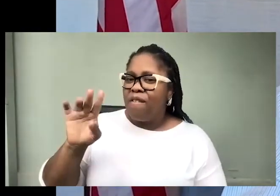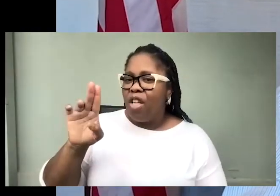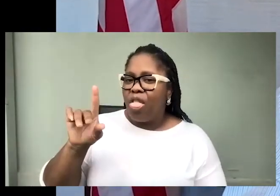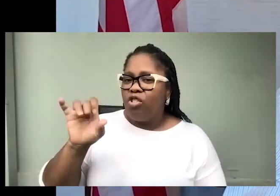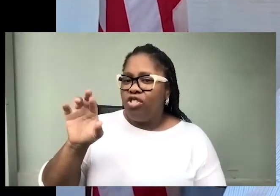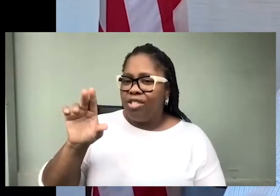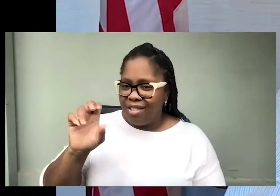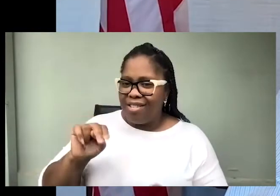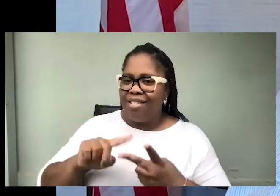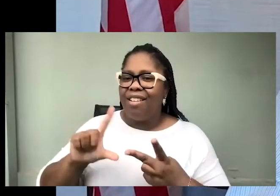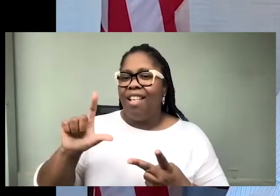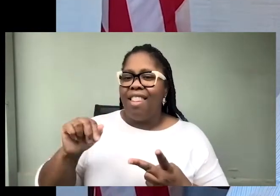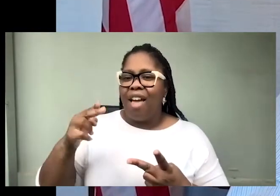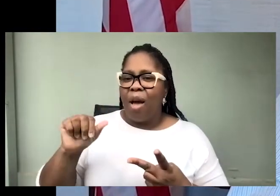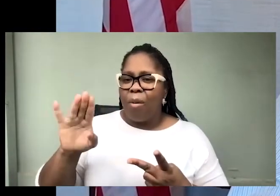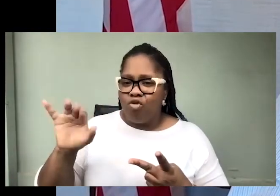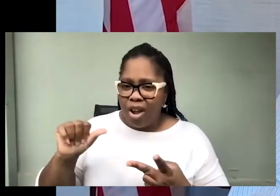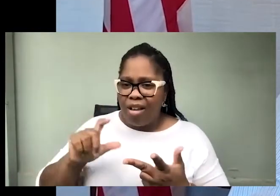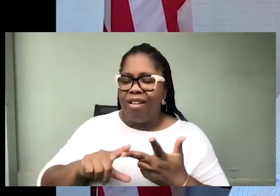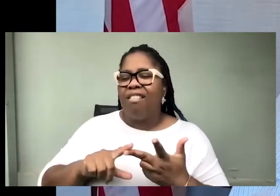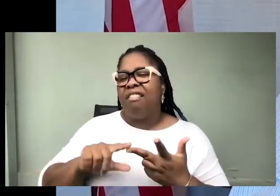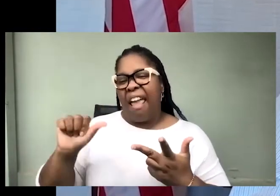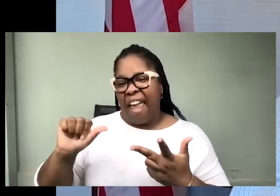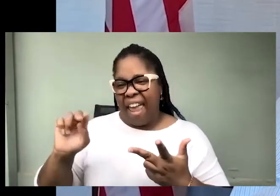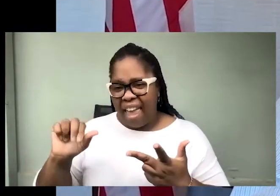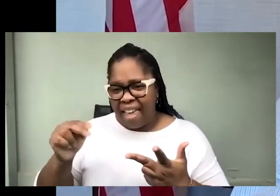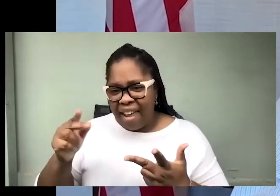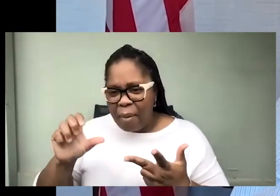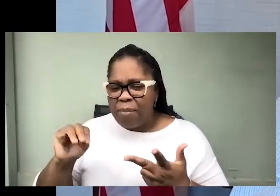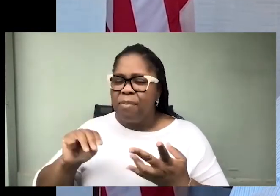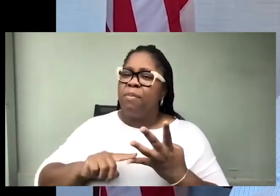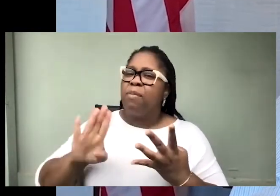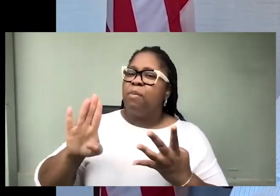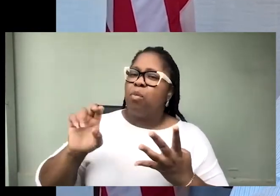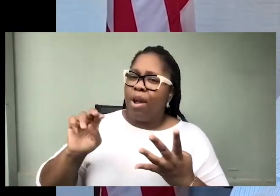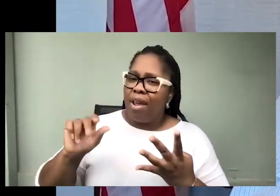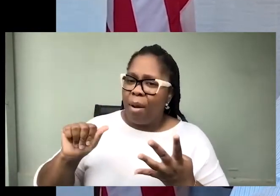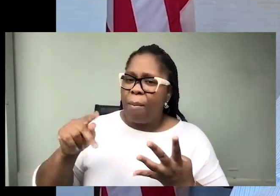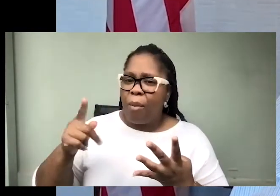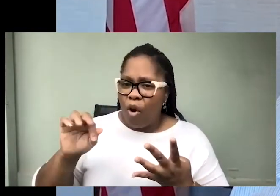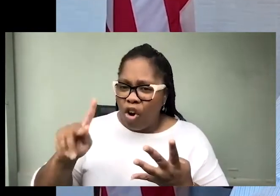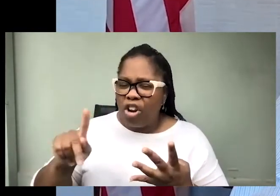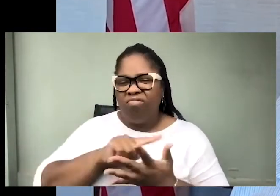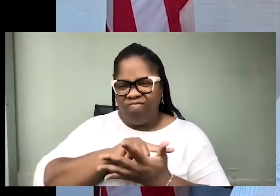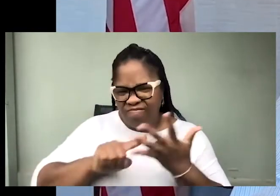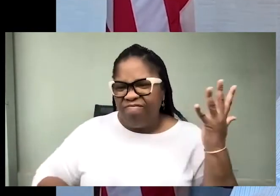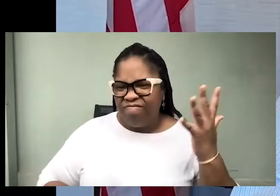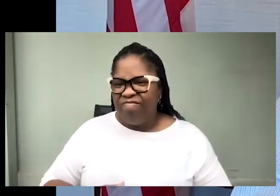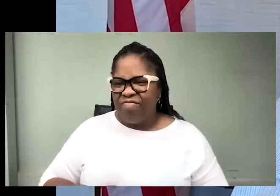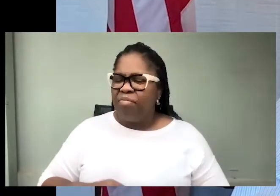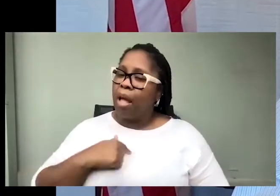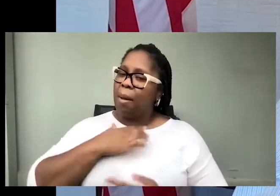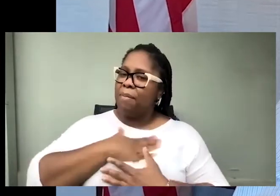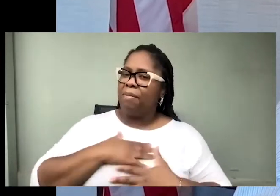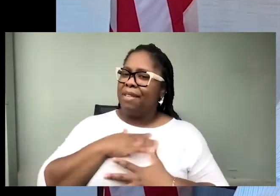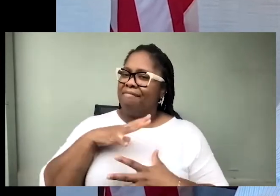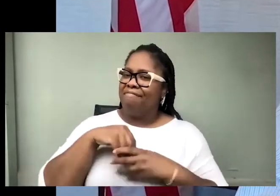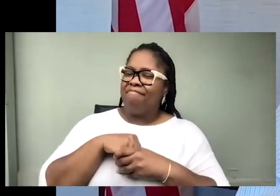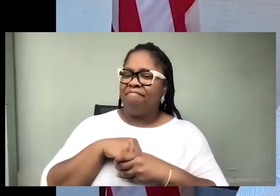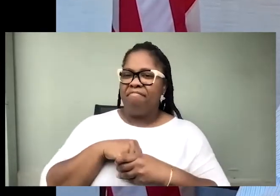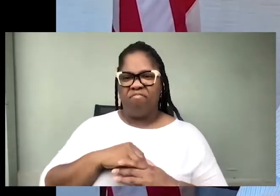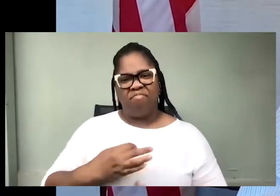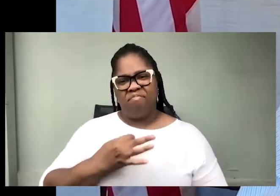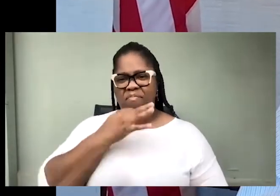Habra, Brea, Placentia, and portions of Anaheim and Buena Park. I am pleased to be included in this Mastering the Master Plan